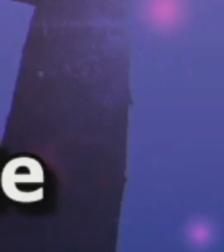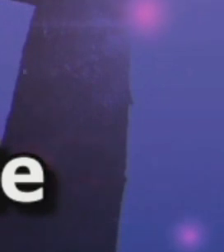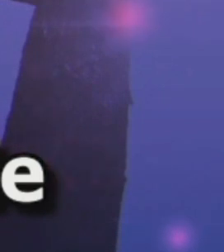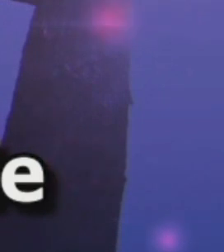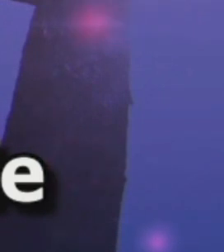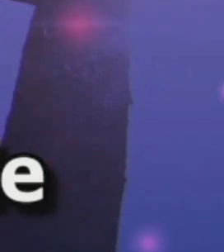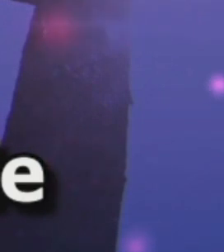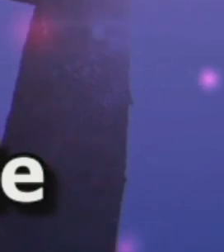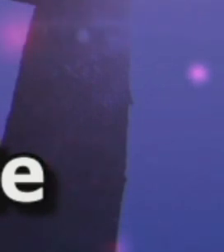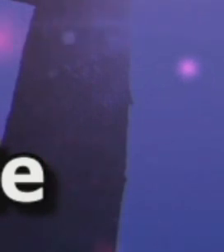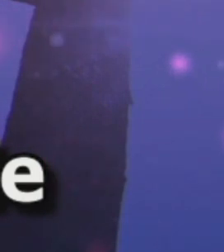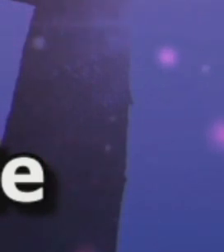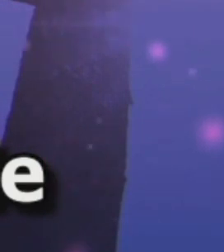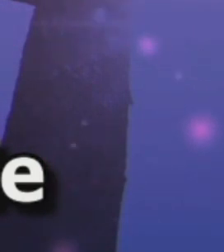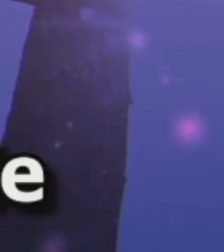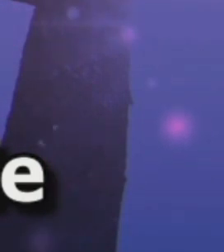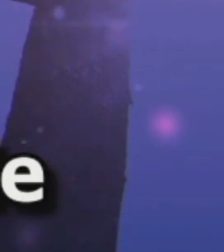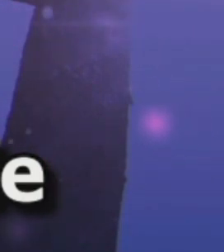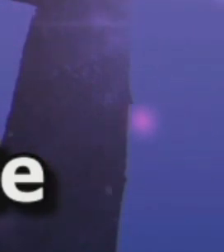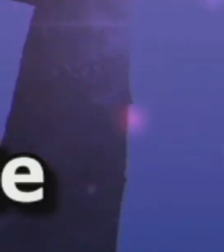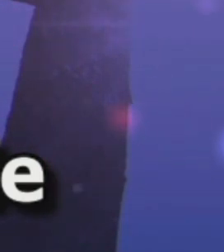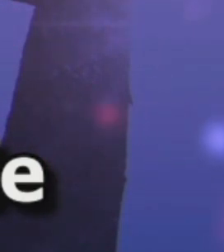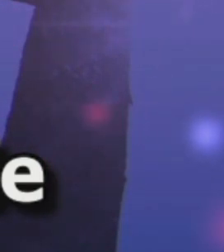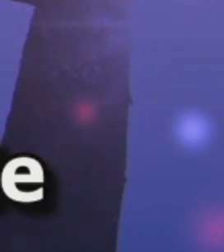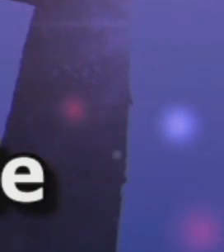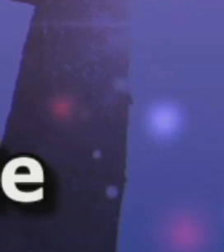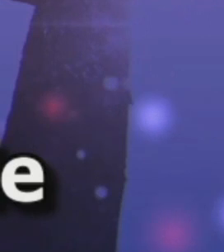believe. Lord, I